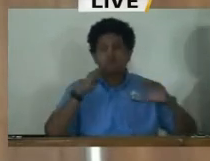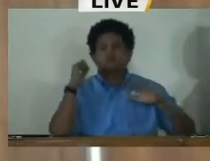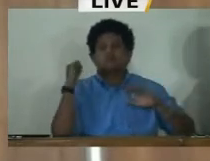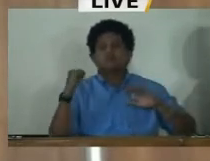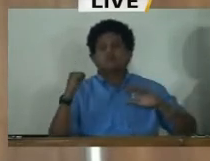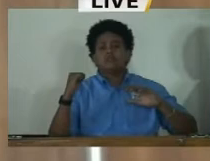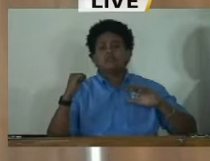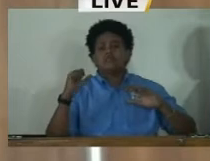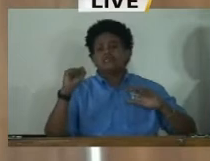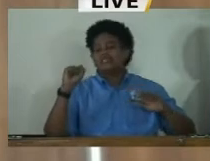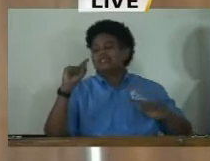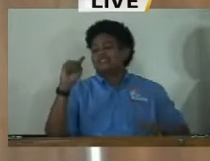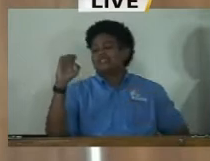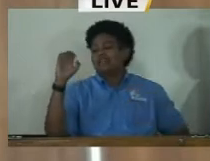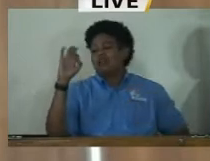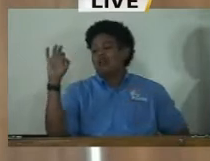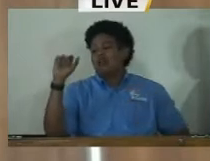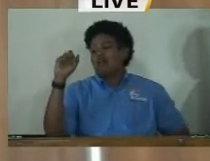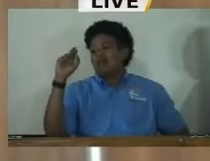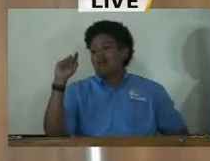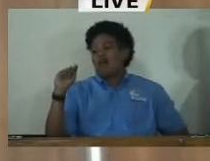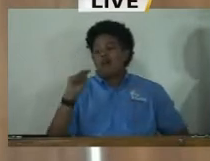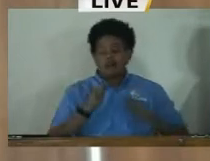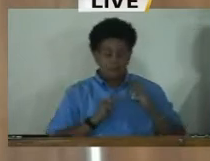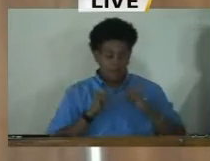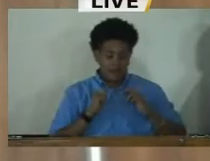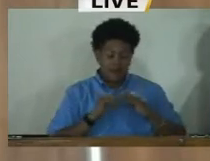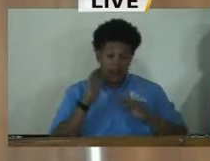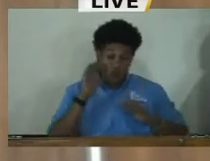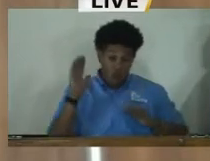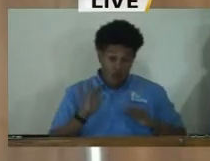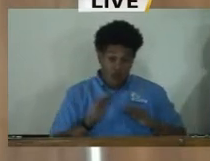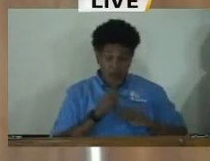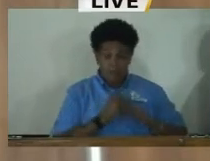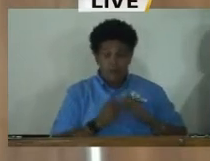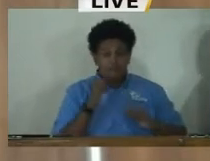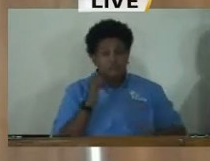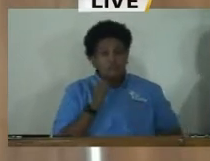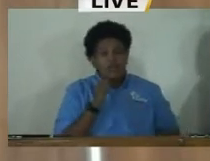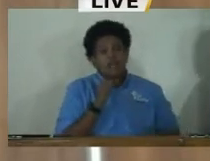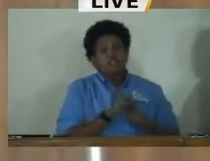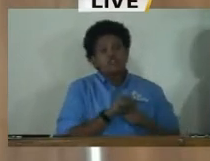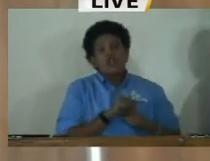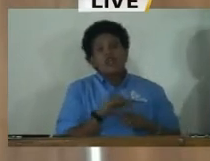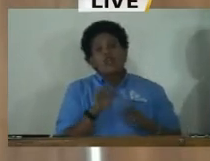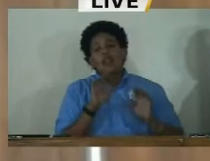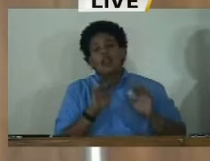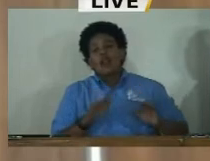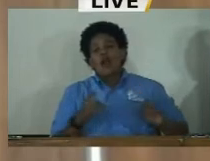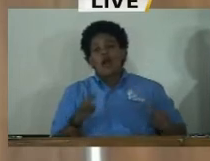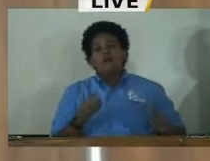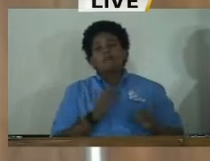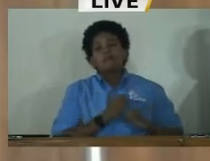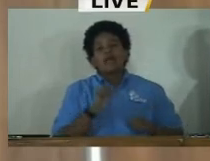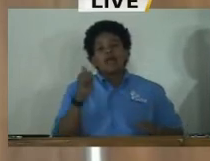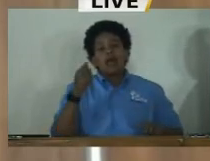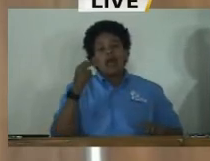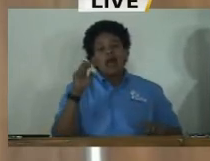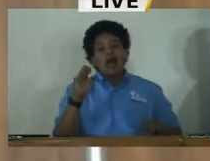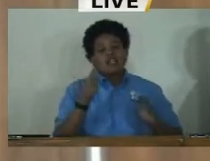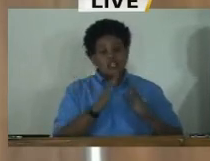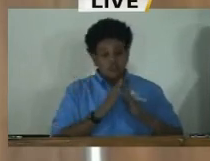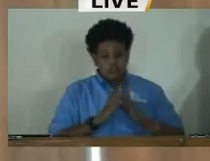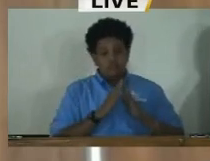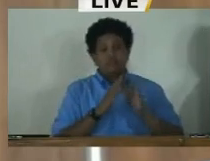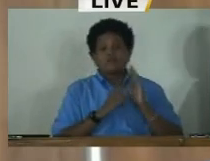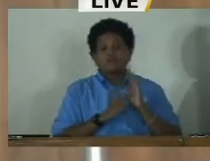state-of-the-art equipped buildings in every parish for daily training and rehearsals, get the ASHE model, because it's a